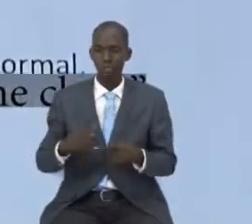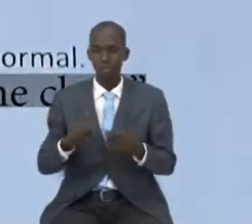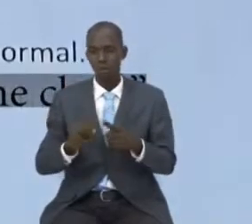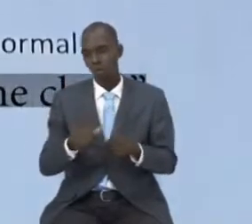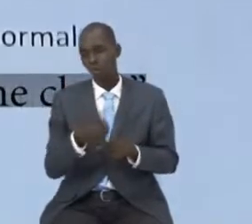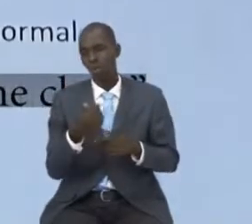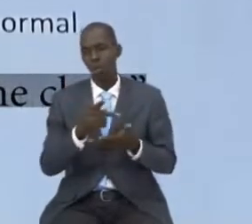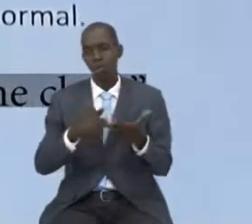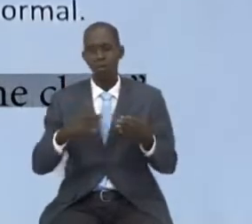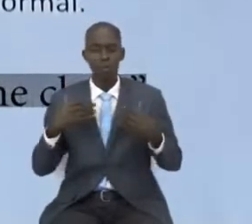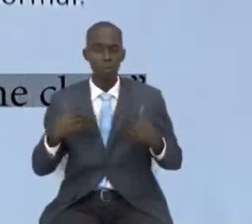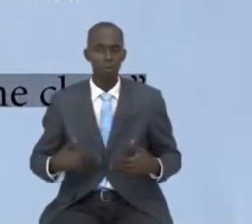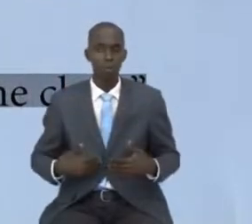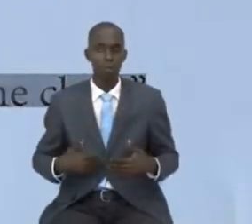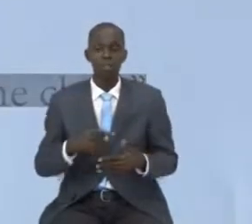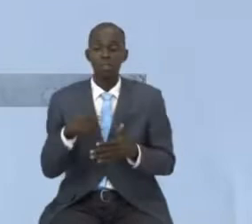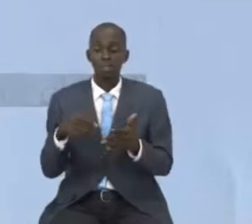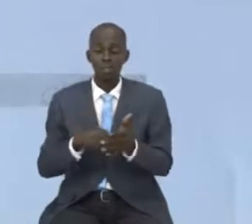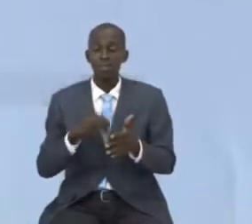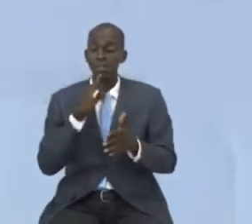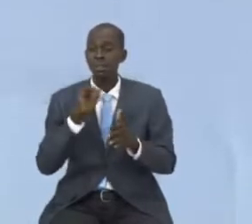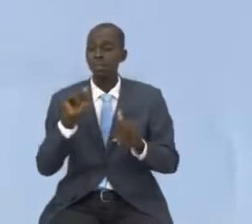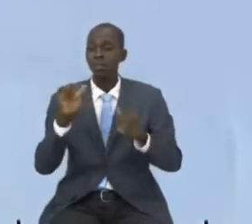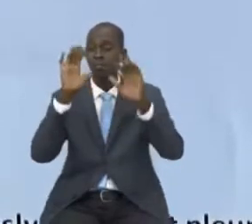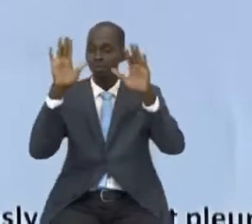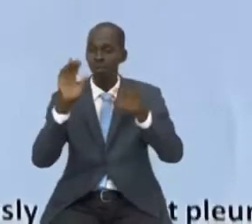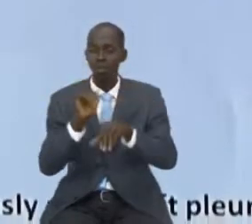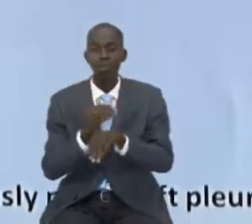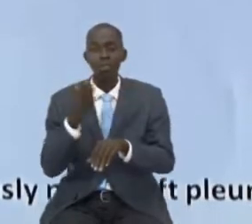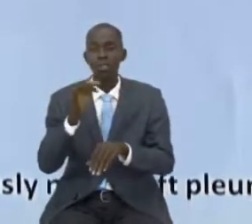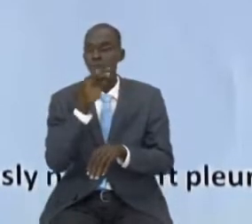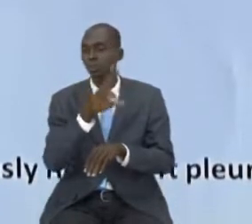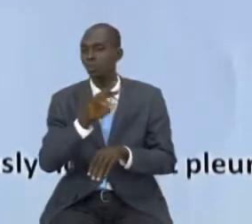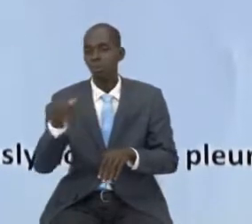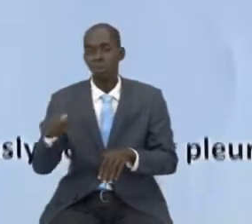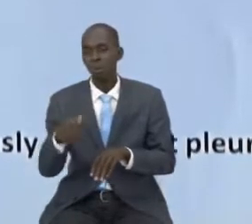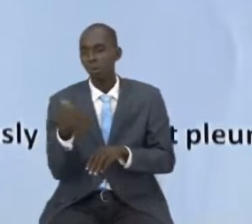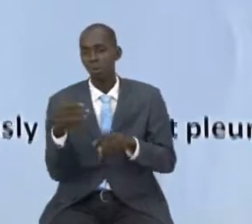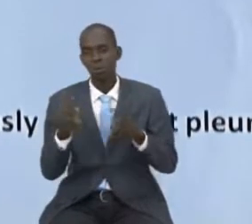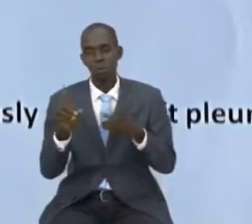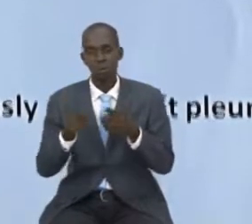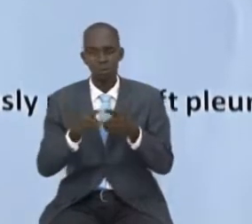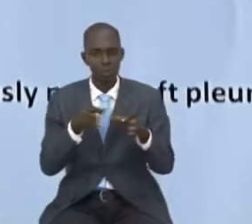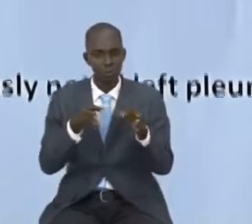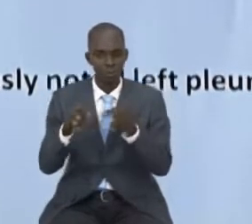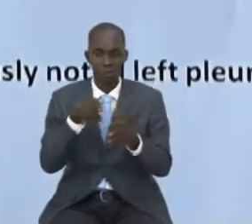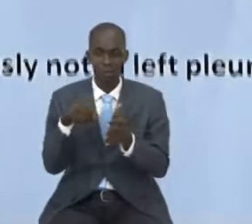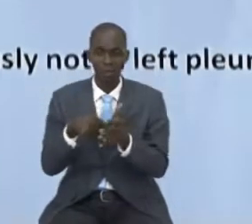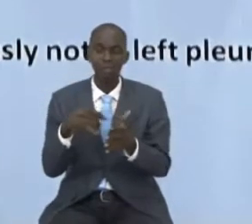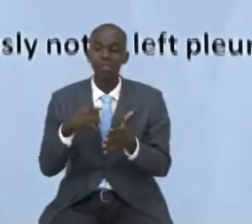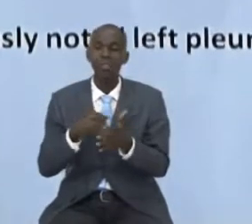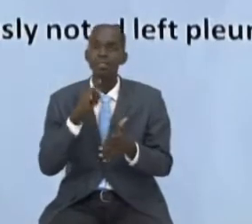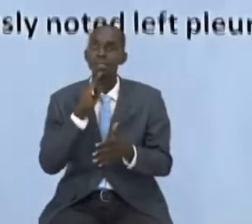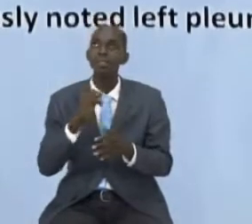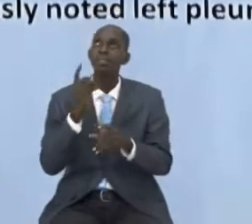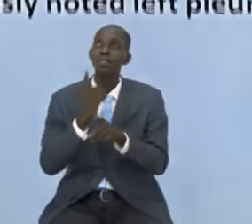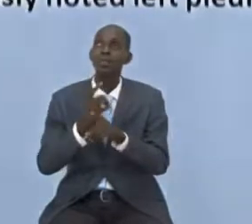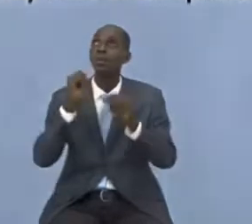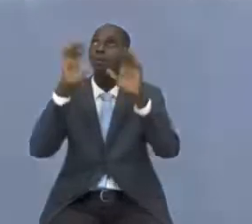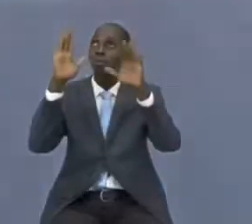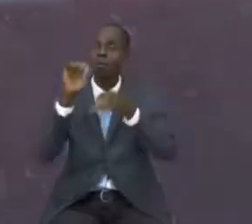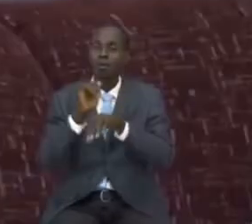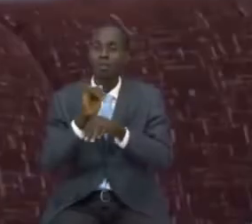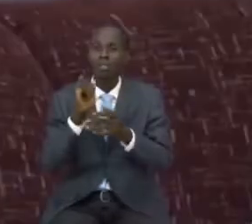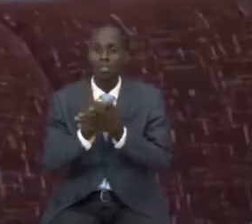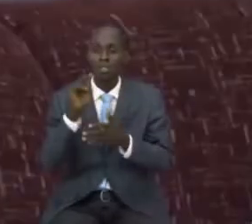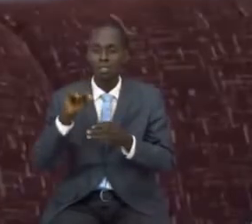this is a miracle. There's no other word to describe it. It's a miracle, and it's a miracle that needs to be shared and needs to be